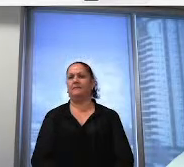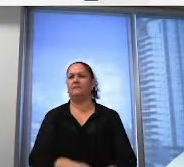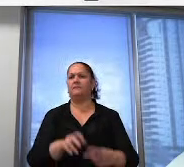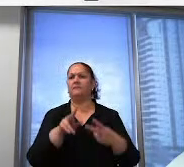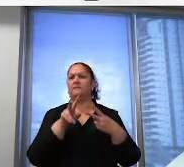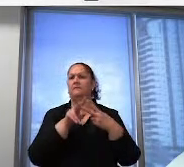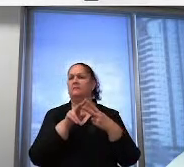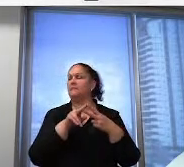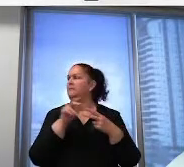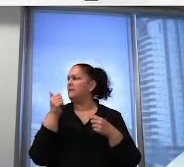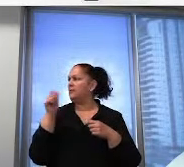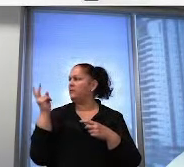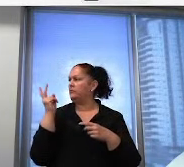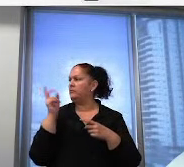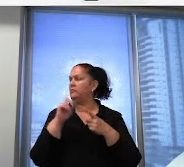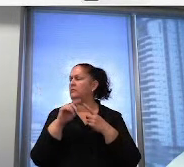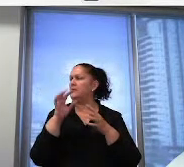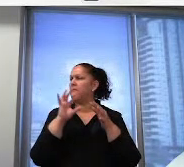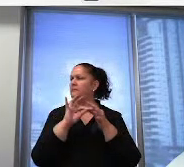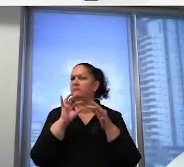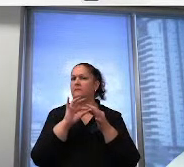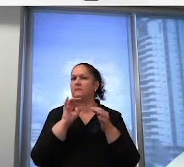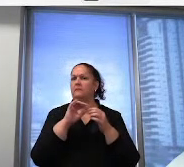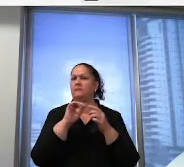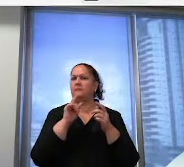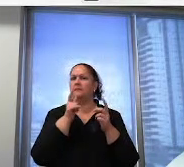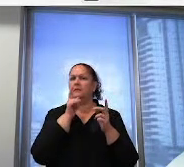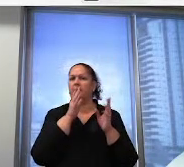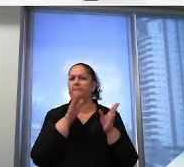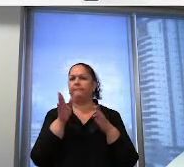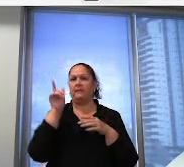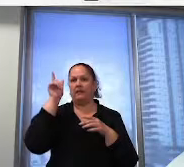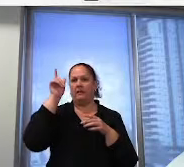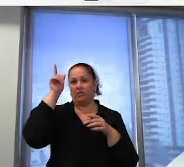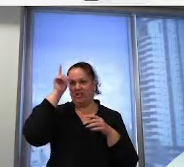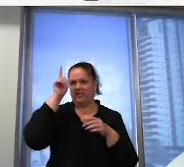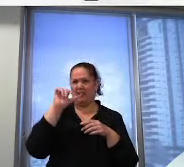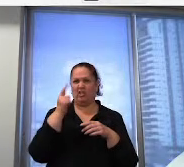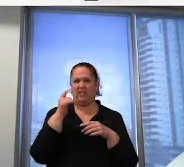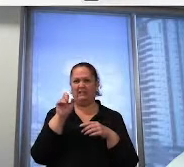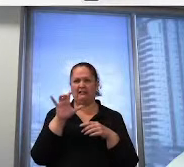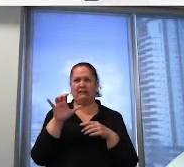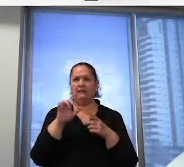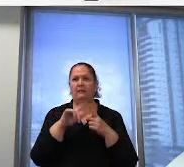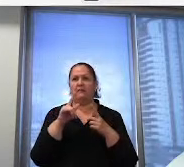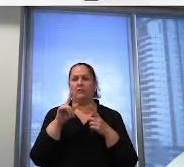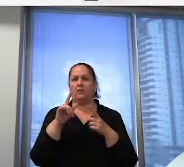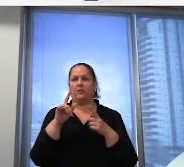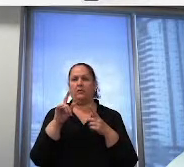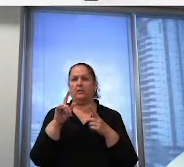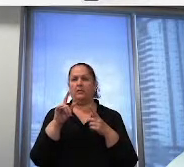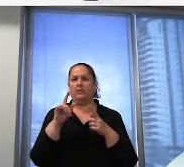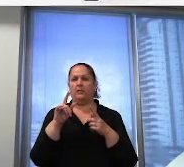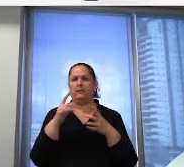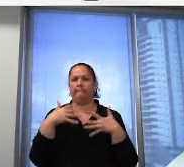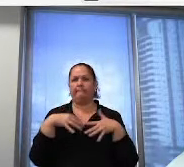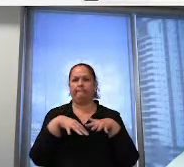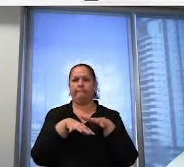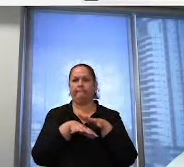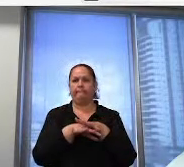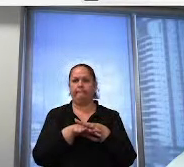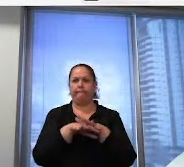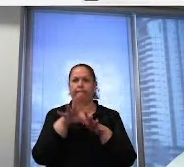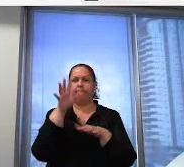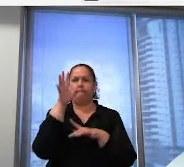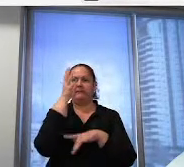Which of the two gentlemen would be able to talk about the logistics of integrating